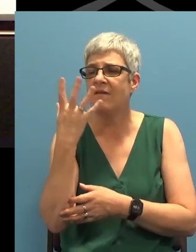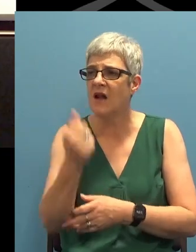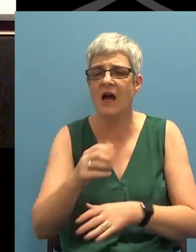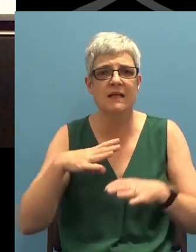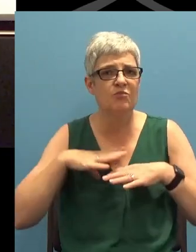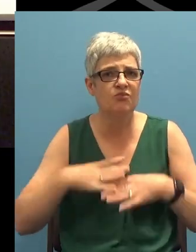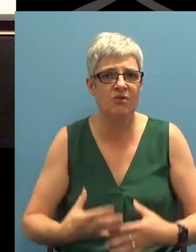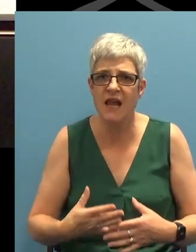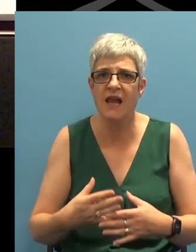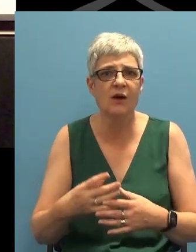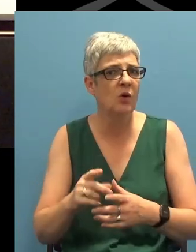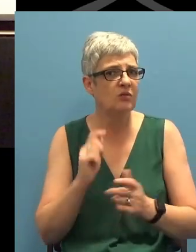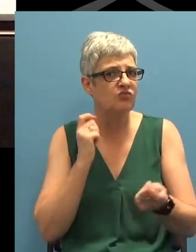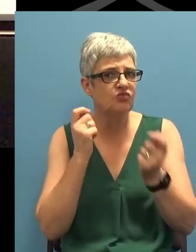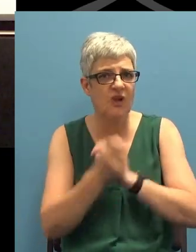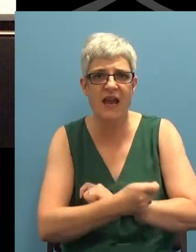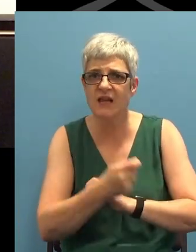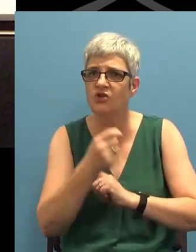change of scenery.